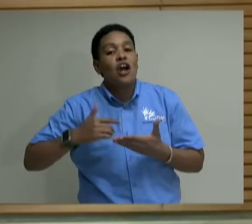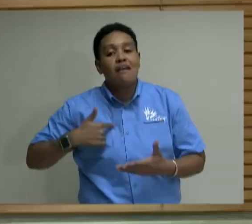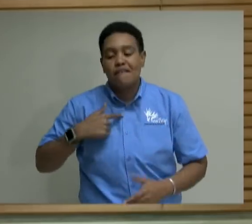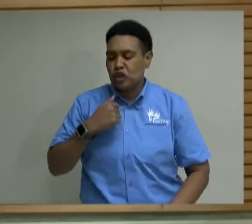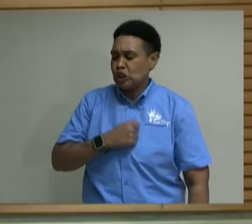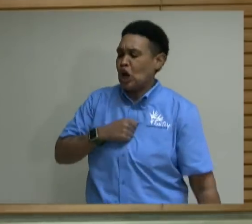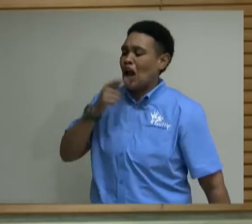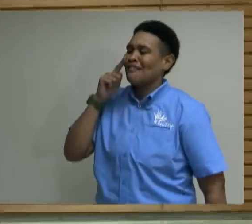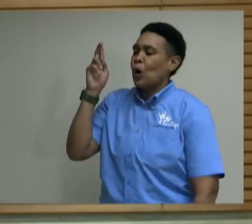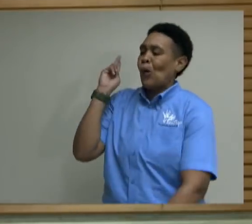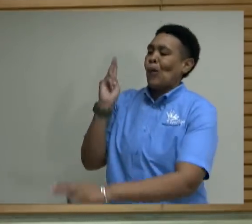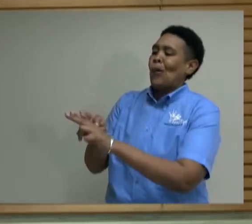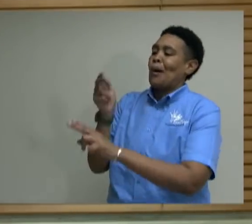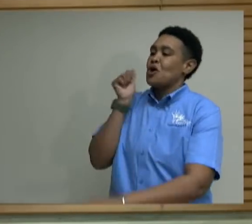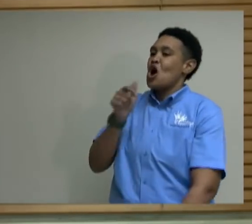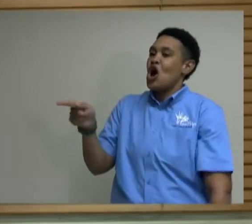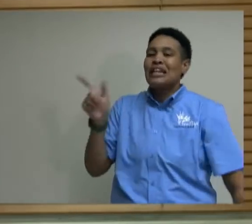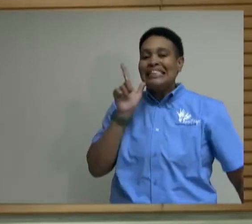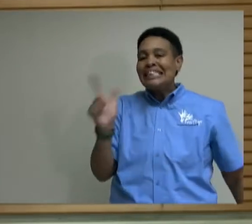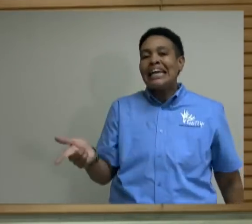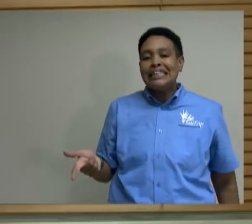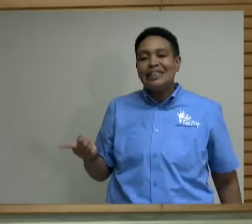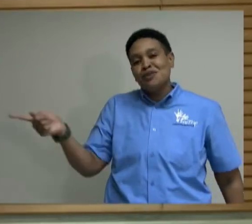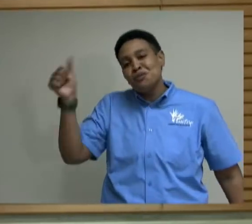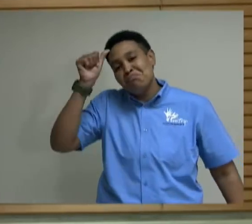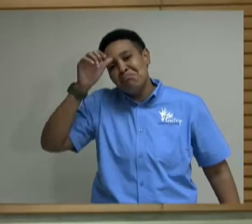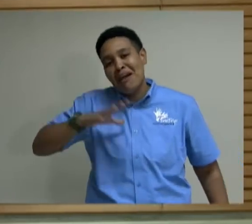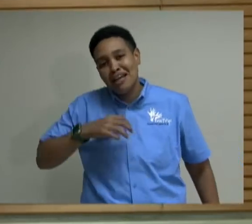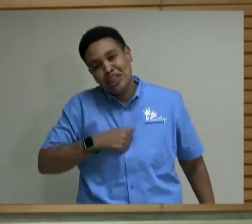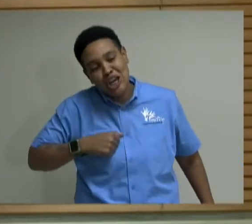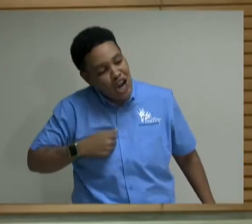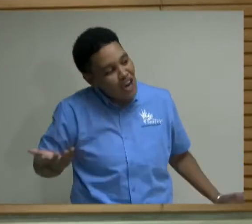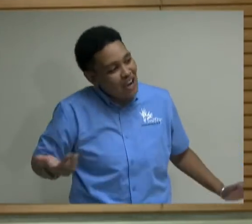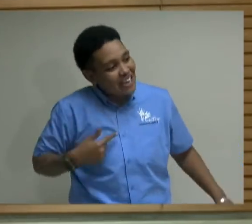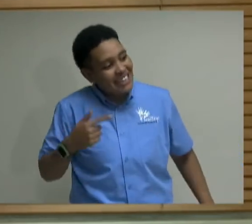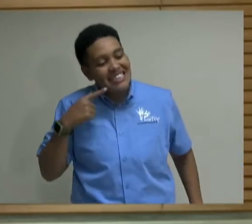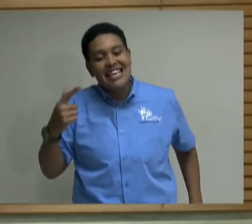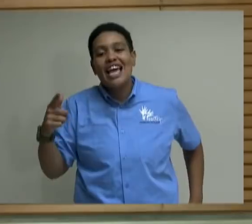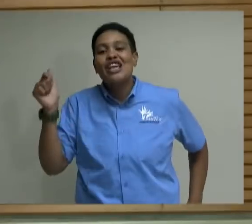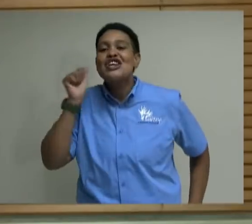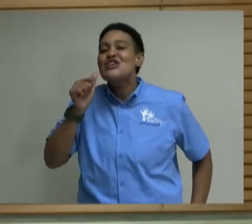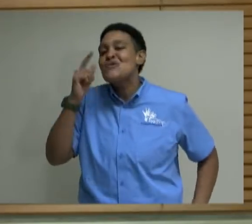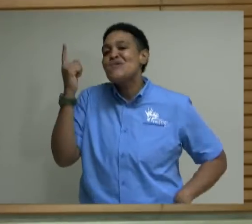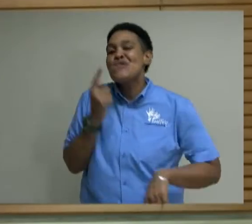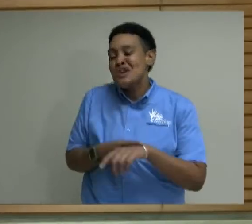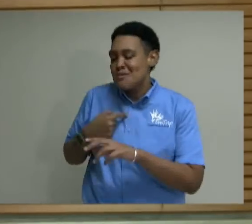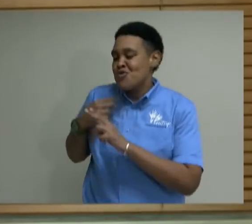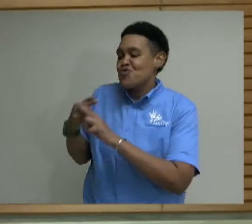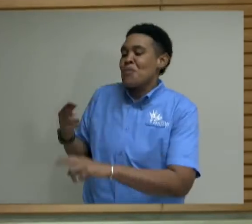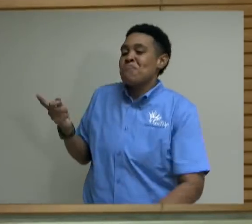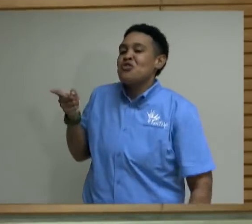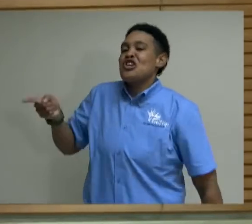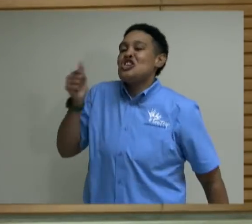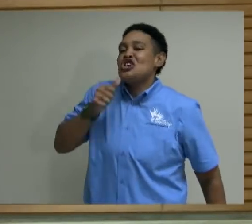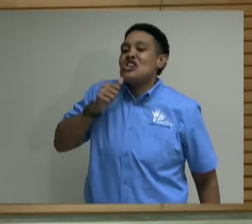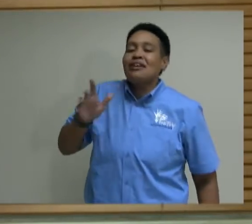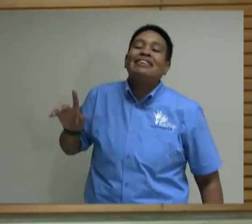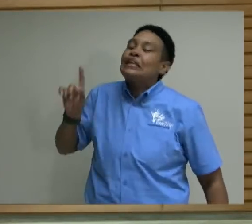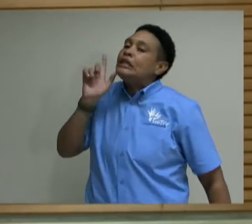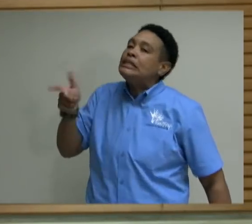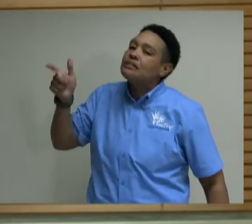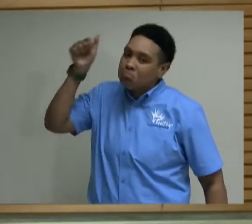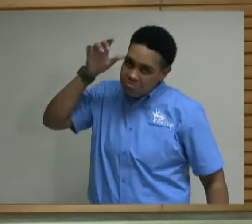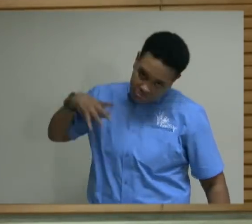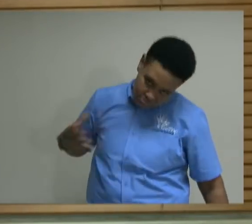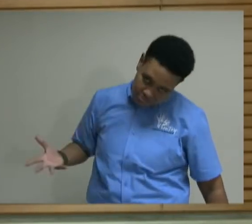for putting you in a category that you're not. I said her at one stage. Dr. Smith, welcome